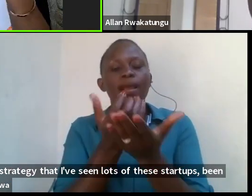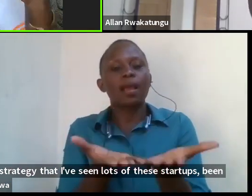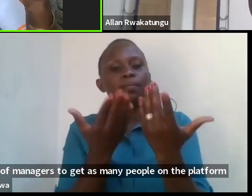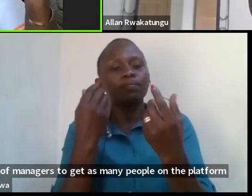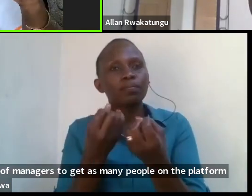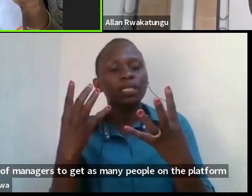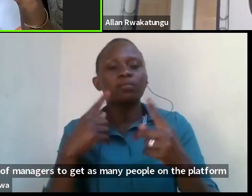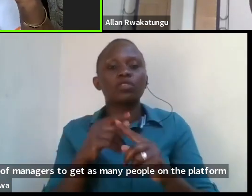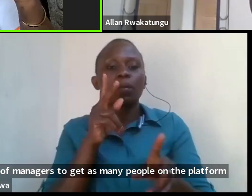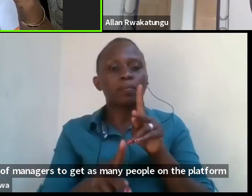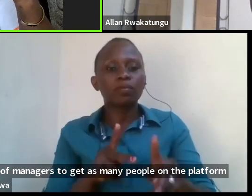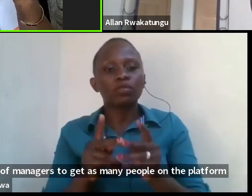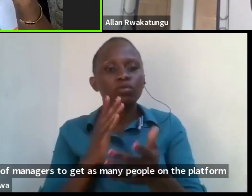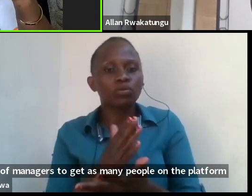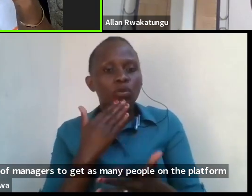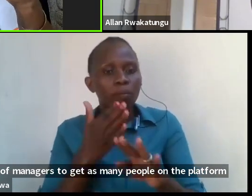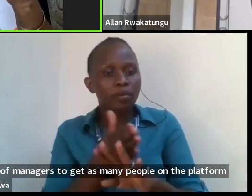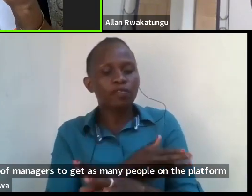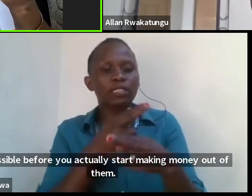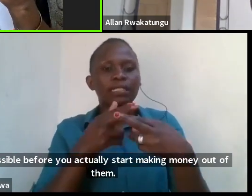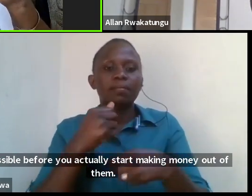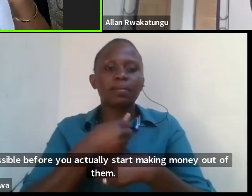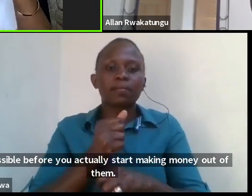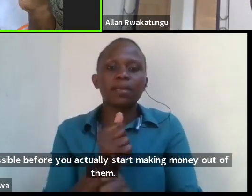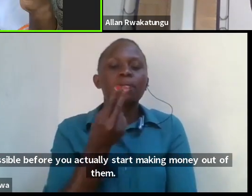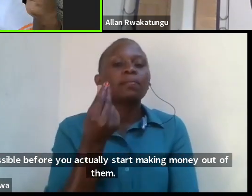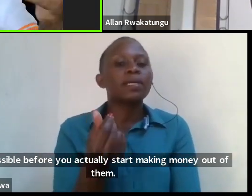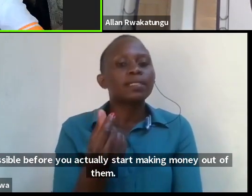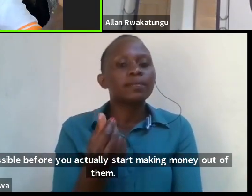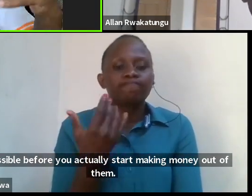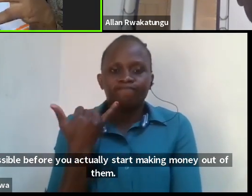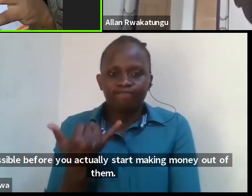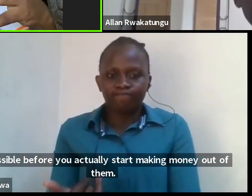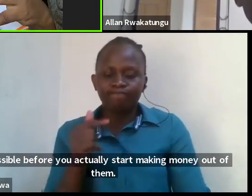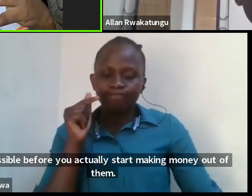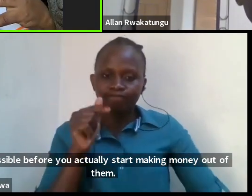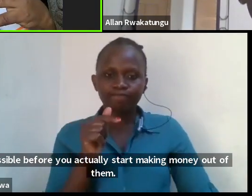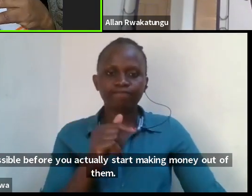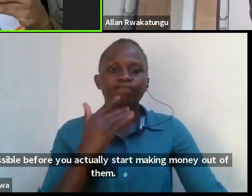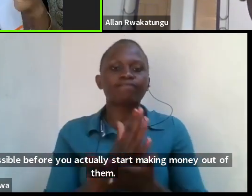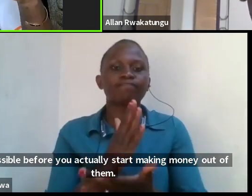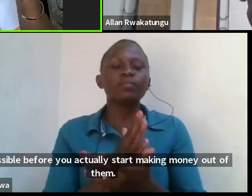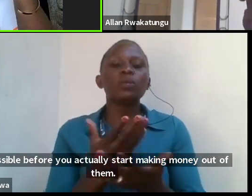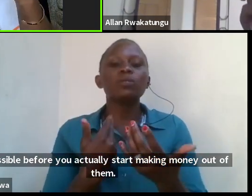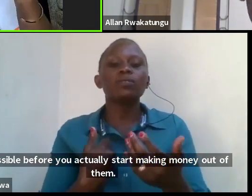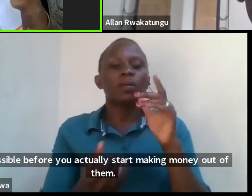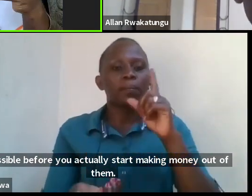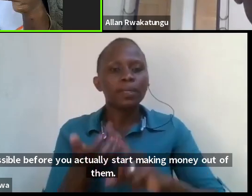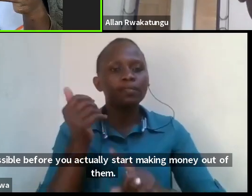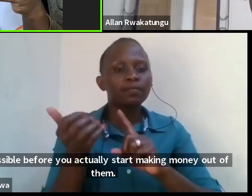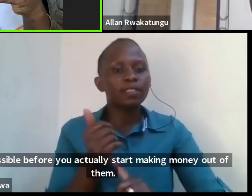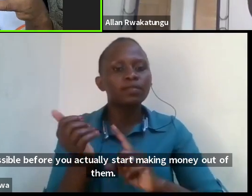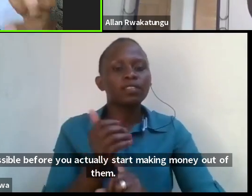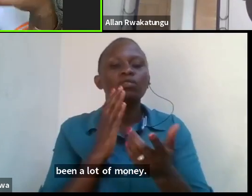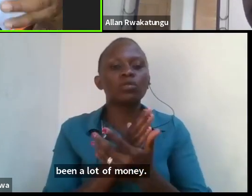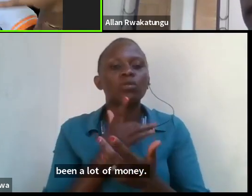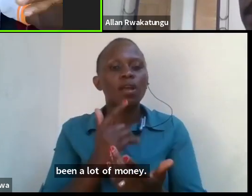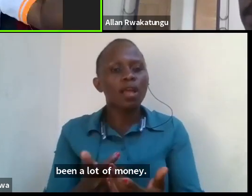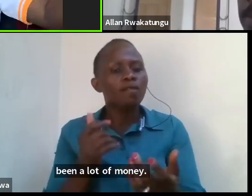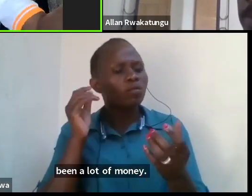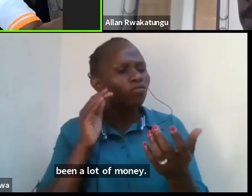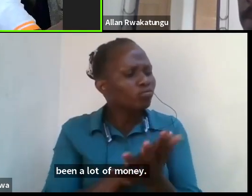start making money out of them. And that tends to be very hard to get the people to join the platform. That tends to burn a lot of money